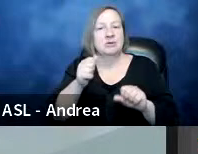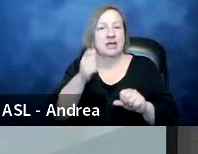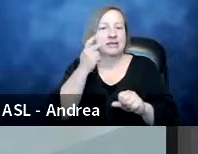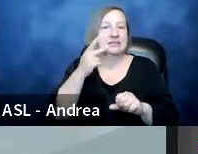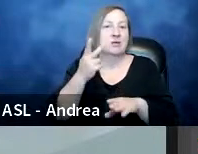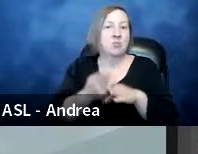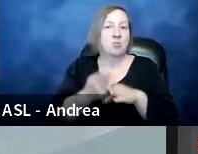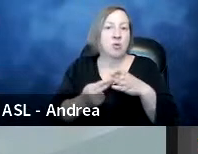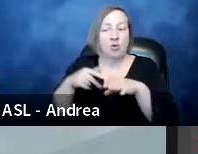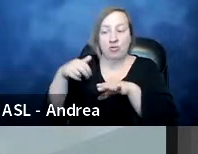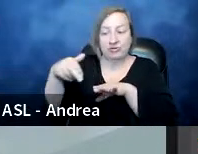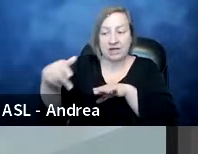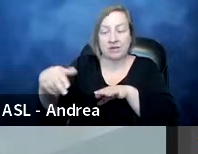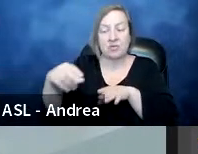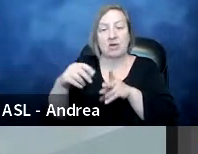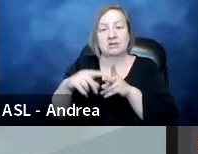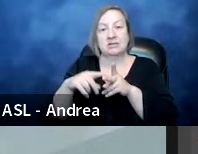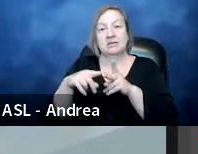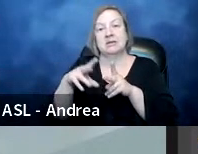pedestrian facilities,